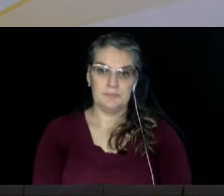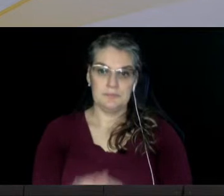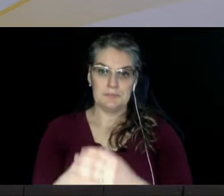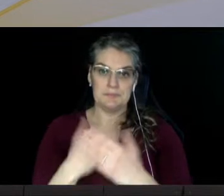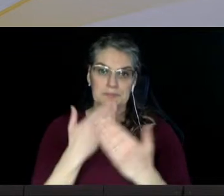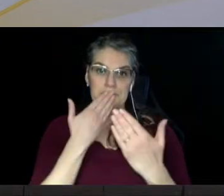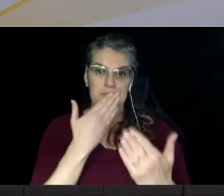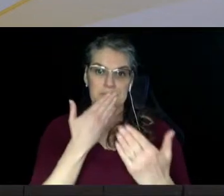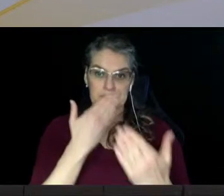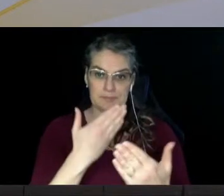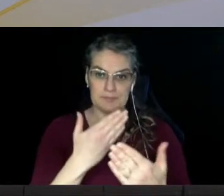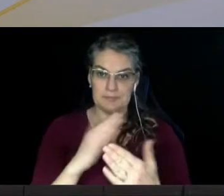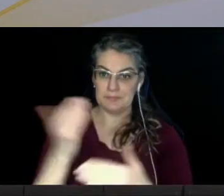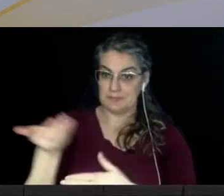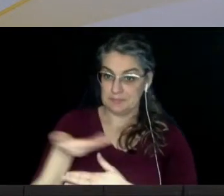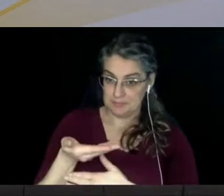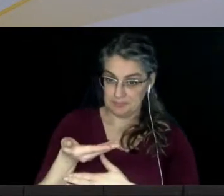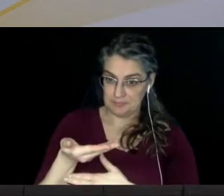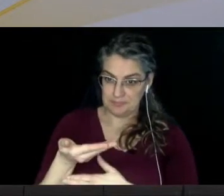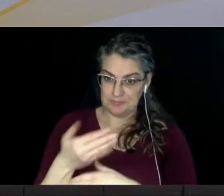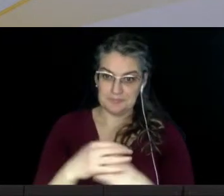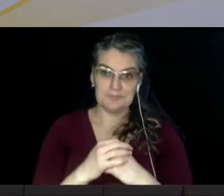Merci beaucoup. Merci.